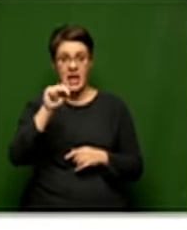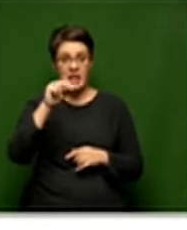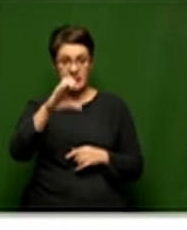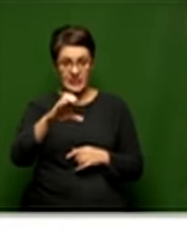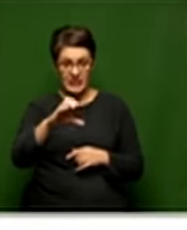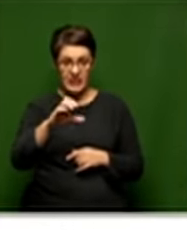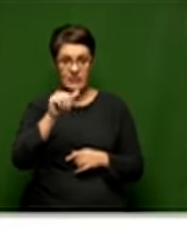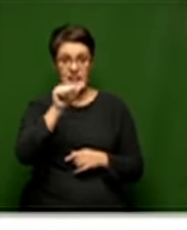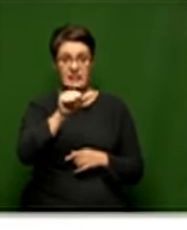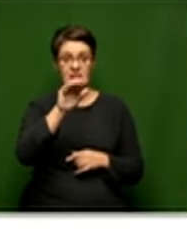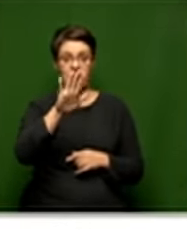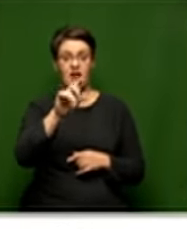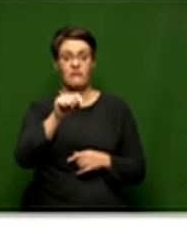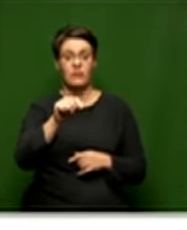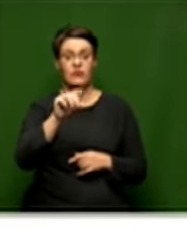with